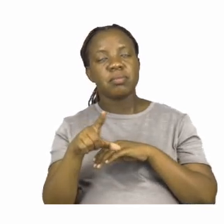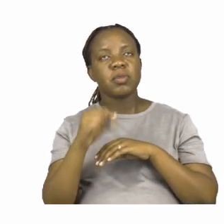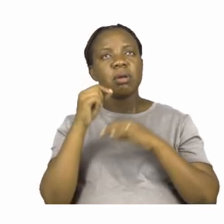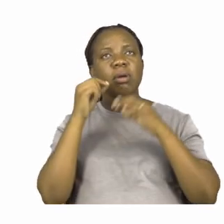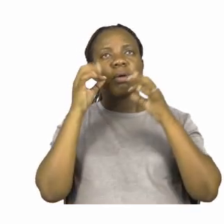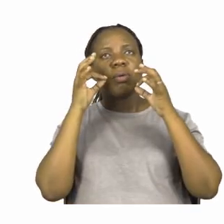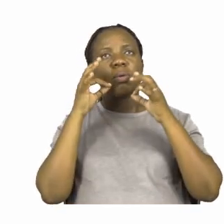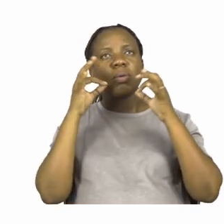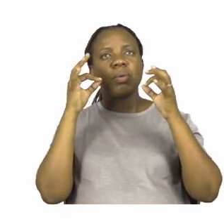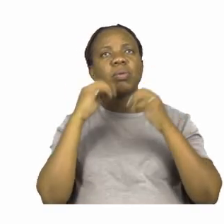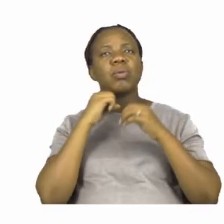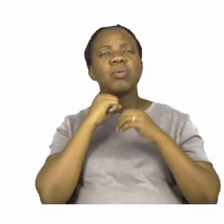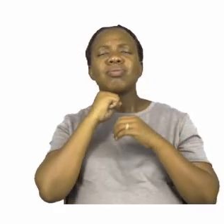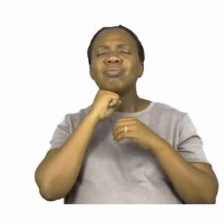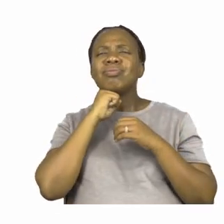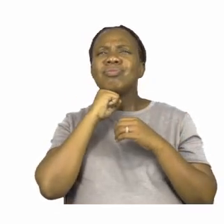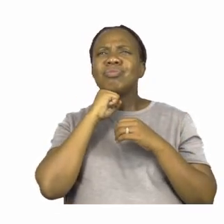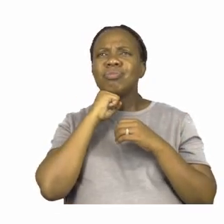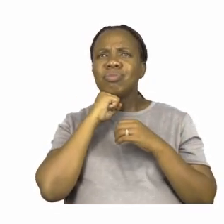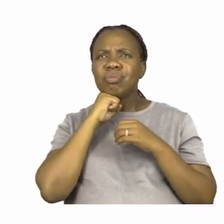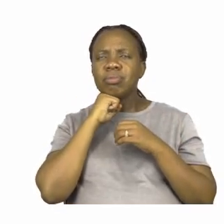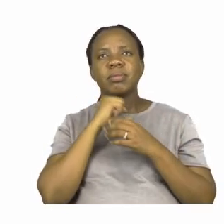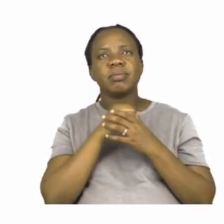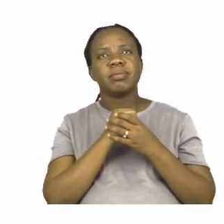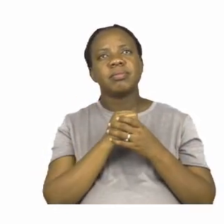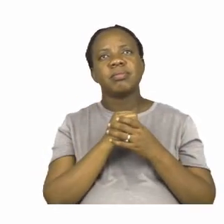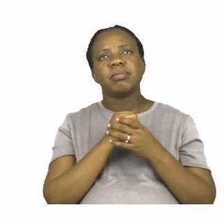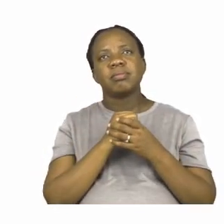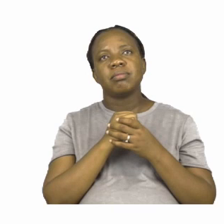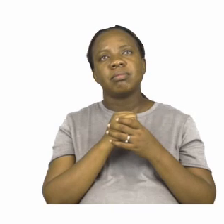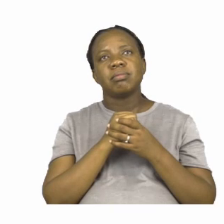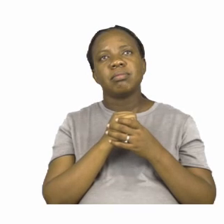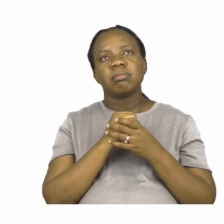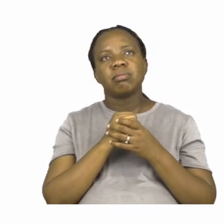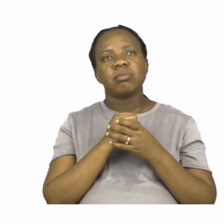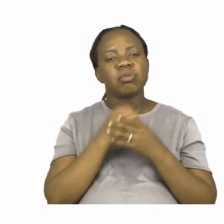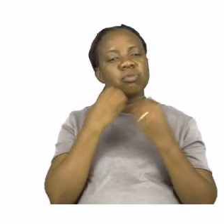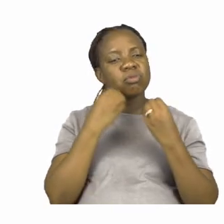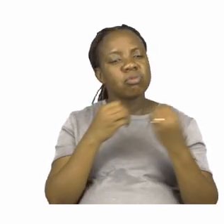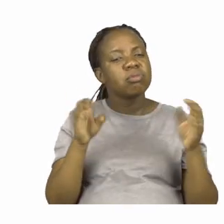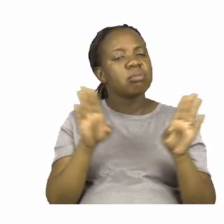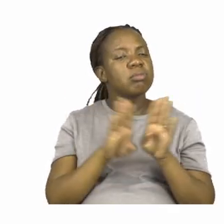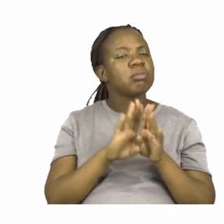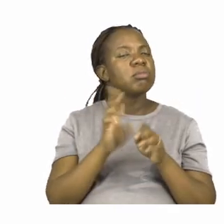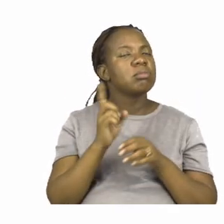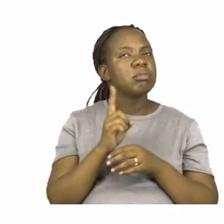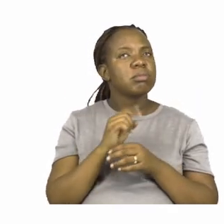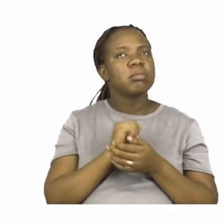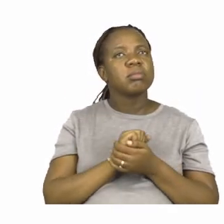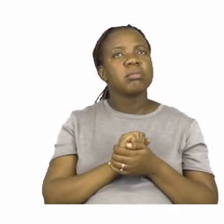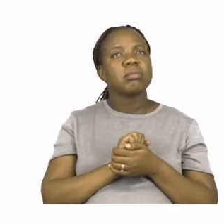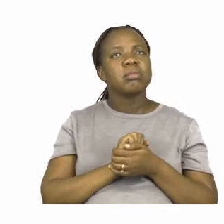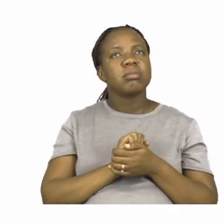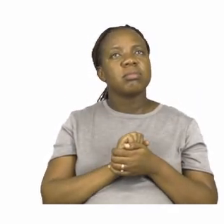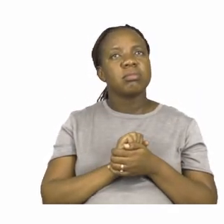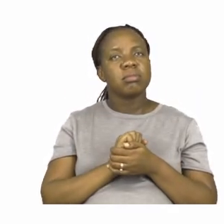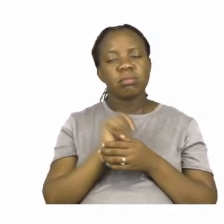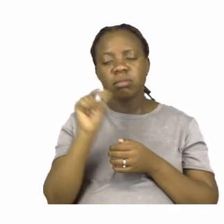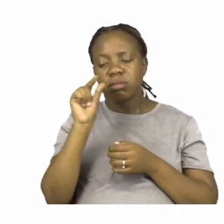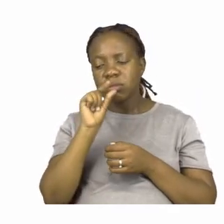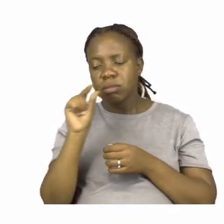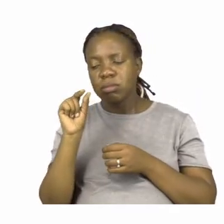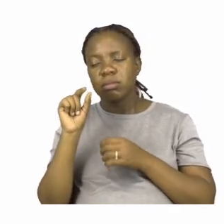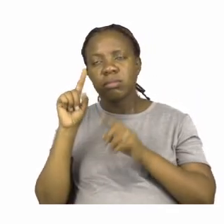song loudly. Now what did the children do? Right, the word in brackets is